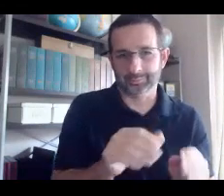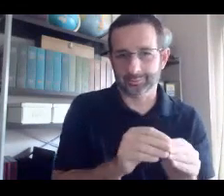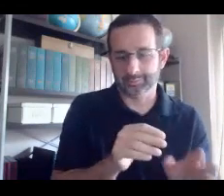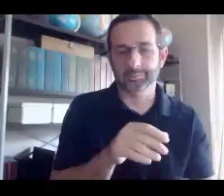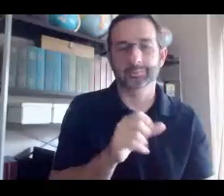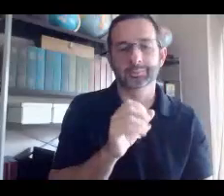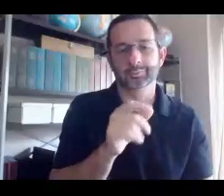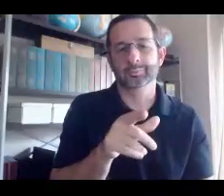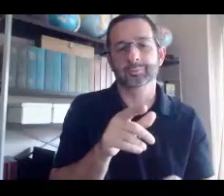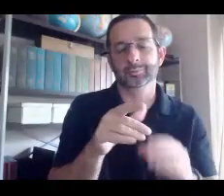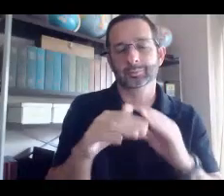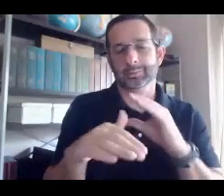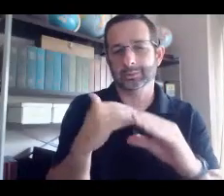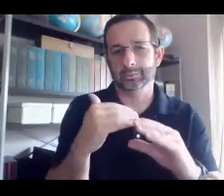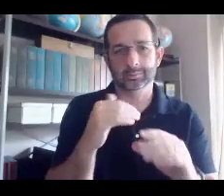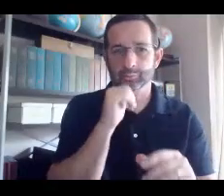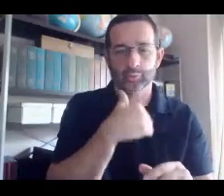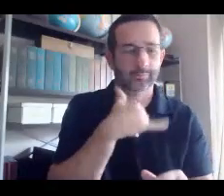we don't have